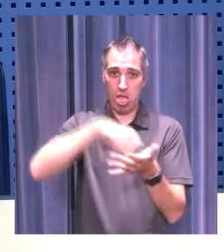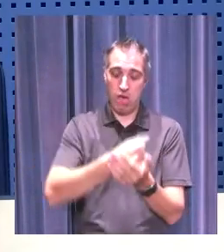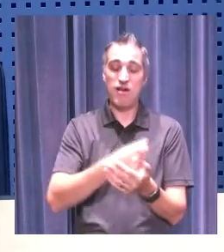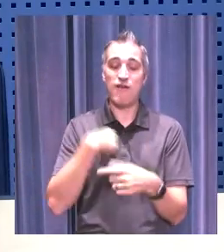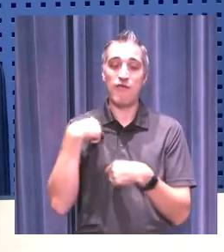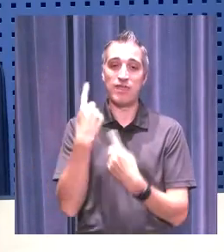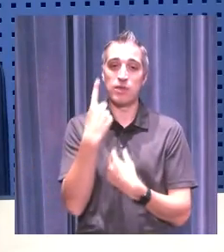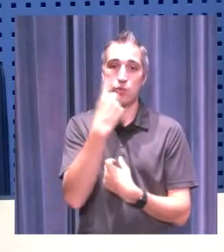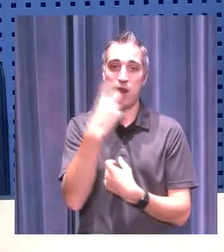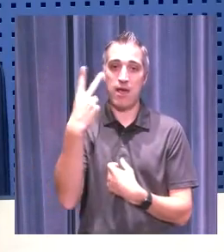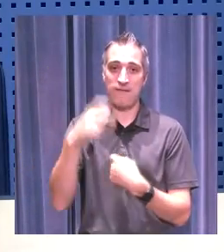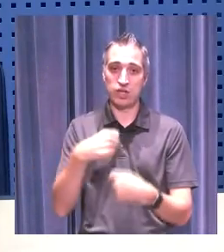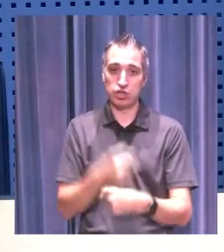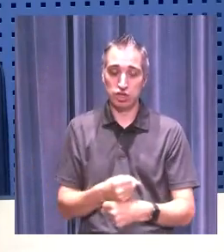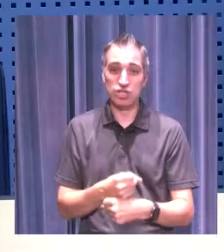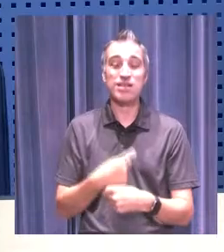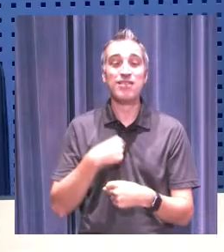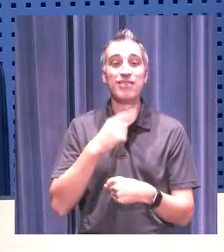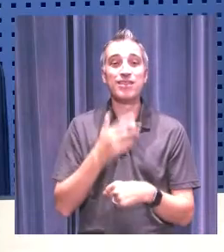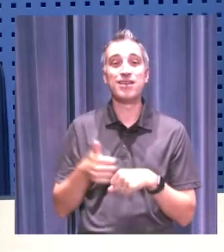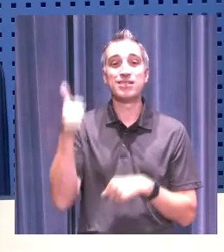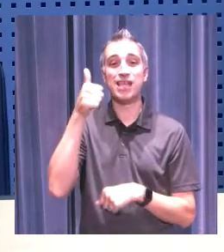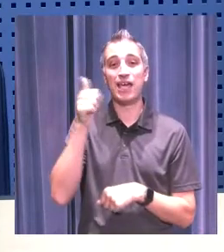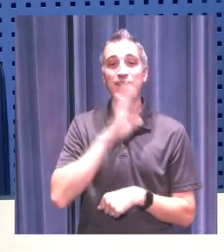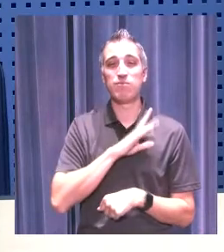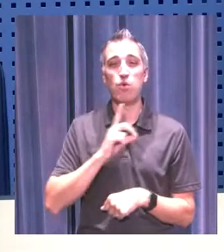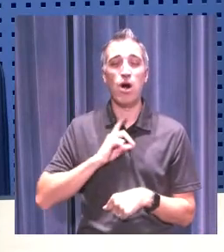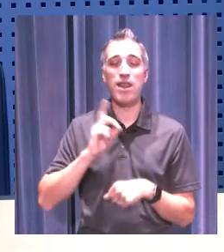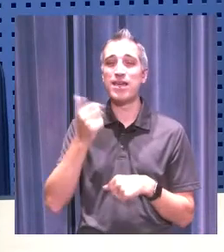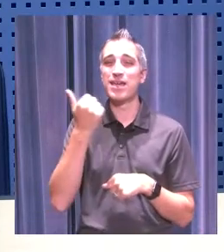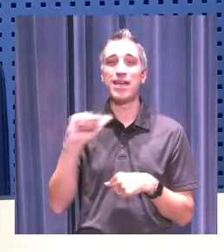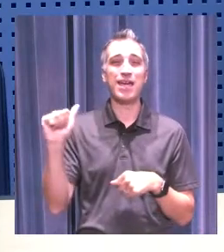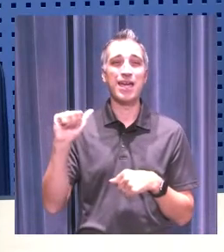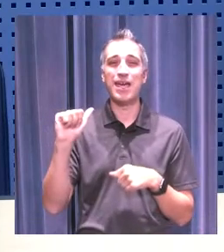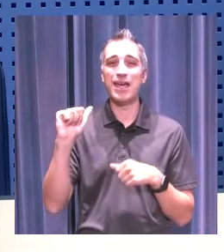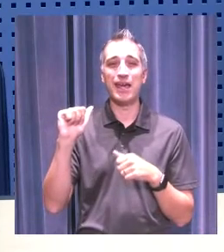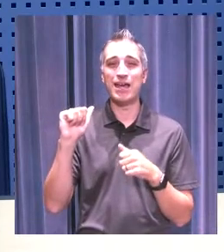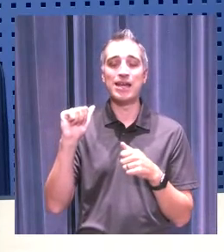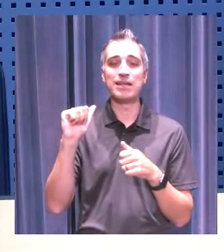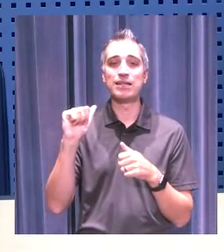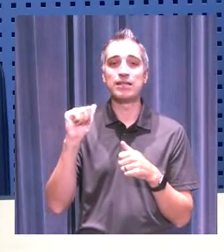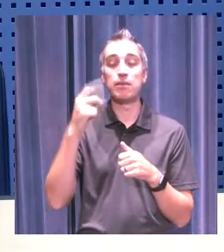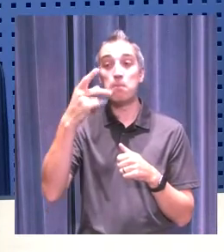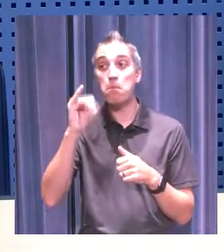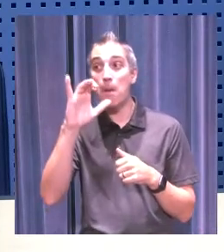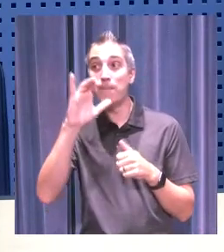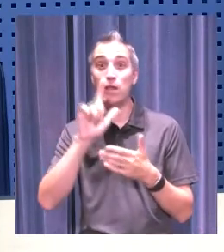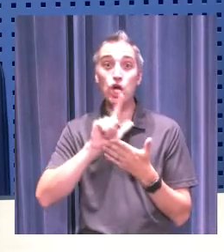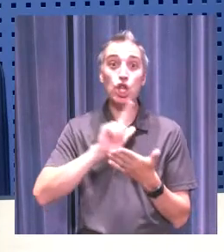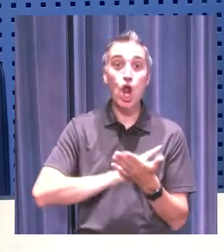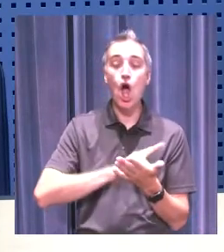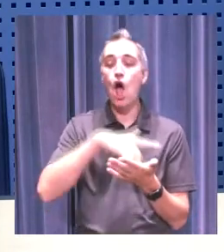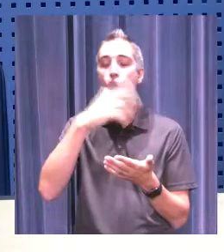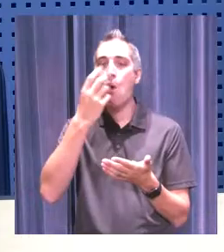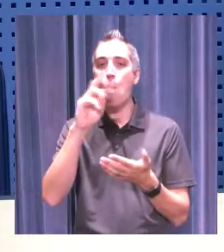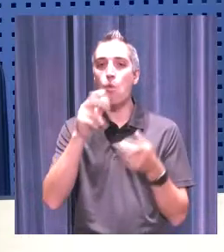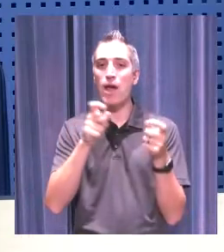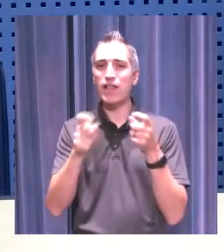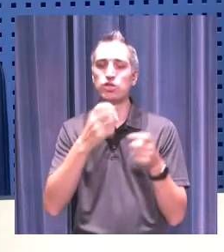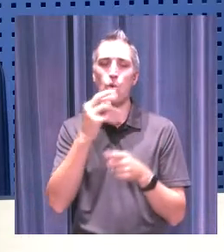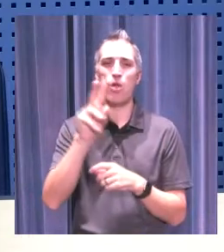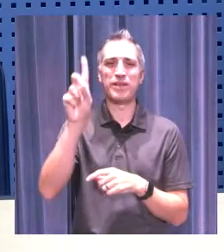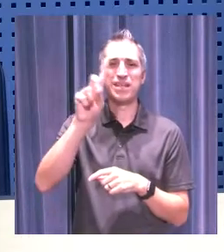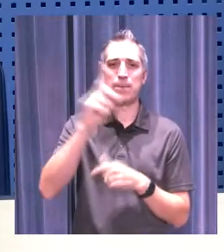1.5 years. The executive board has kicked aside any pretense to observe public law, regulations, or the